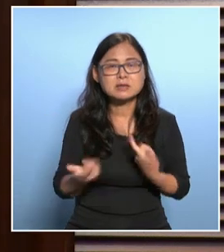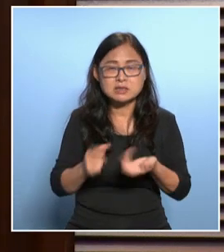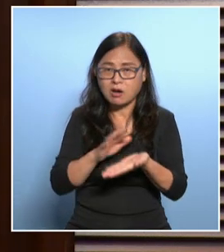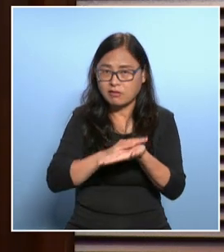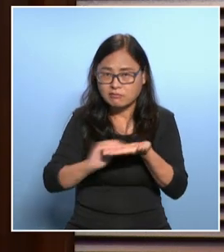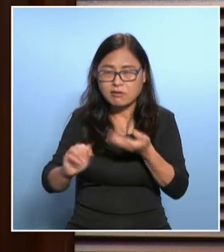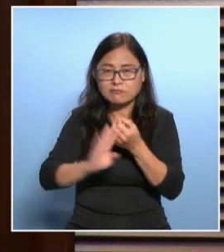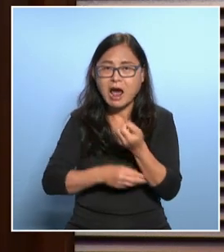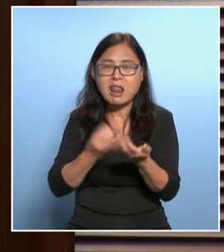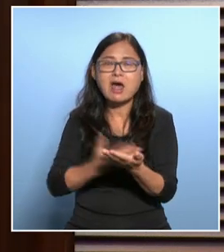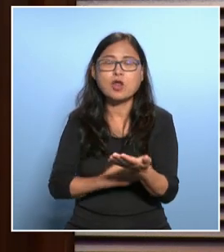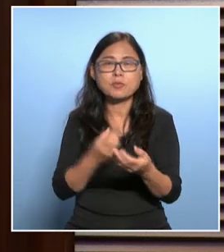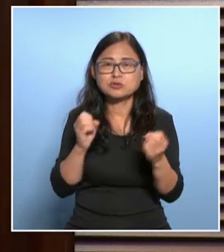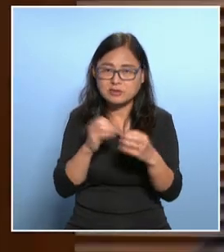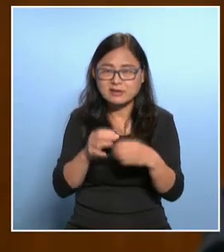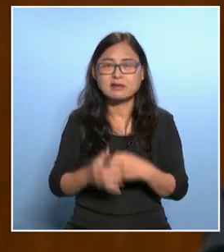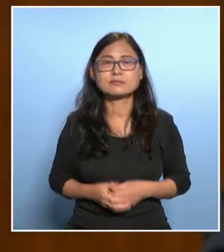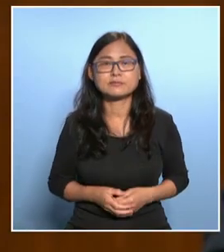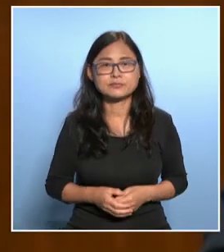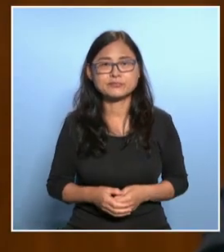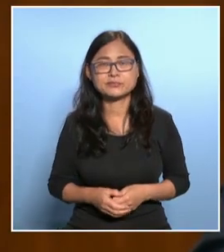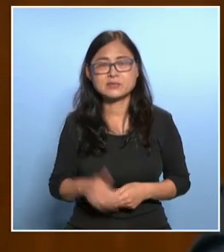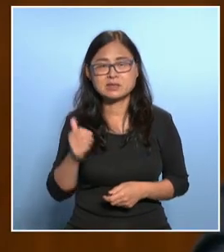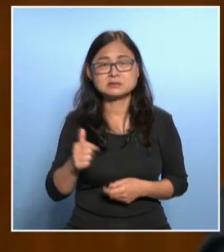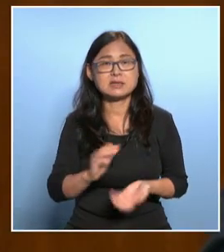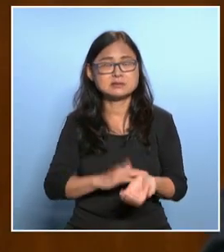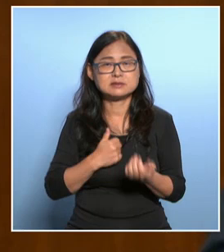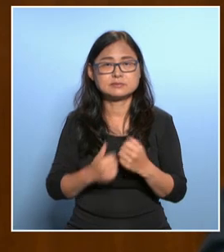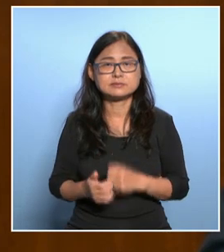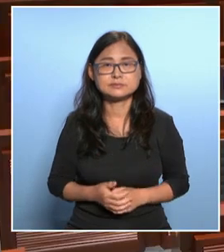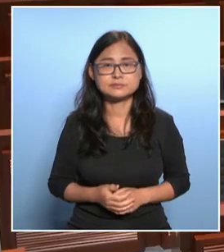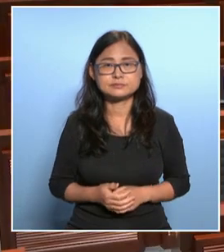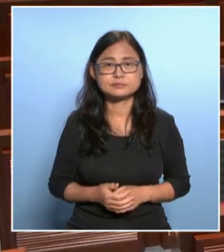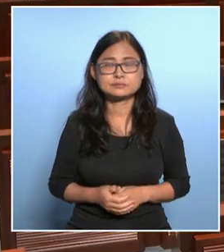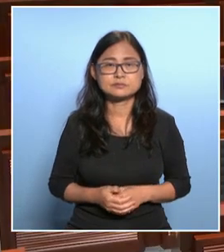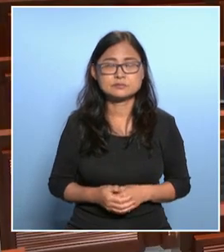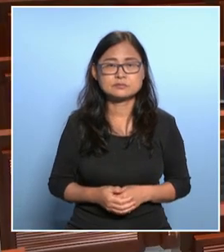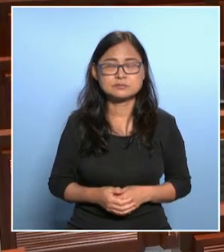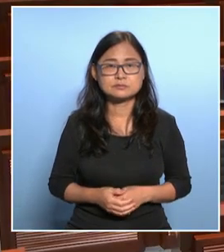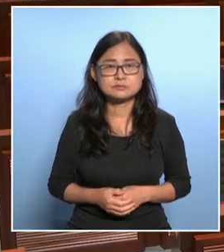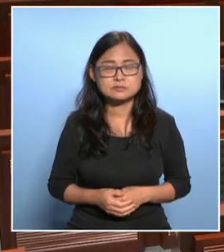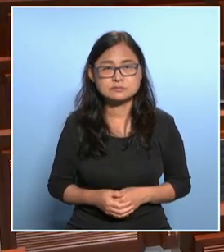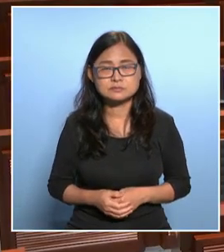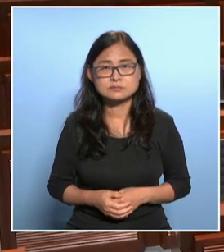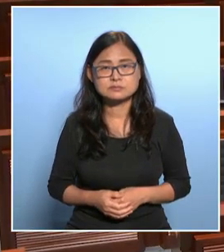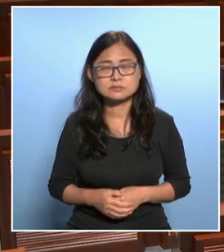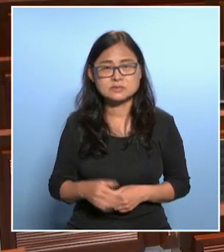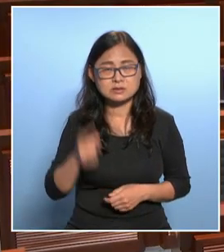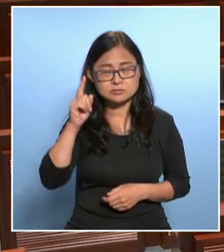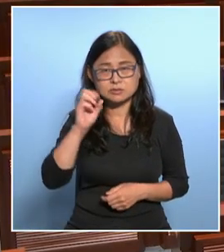Then when they want to revoke the AMDs, they have to revoke all 3 copies if they have 3 copies in